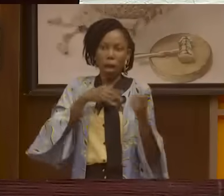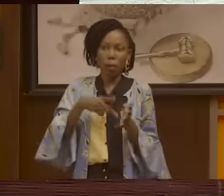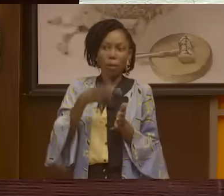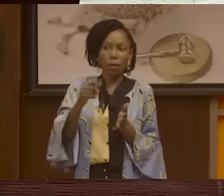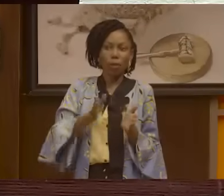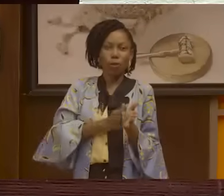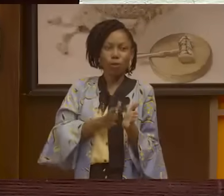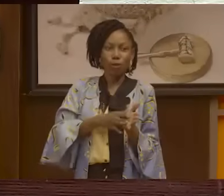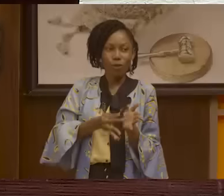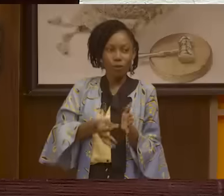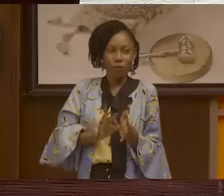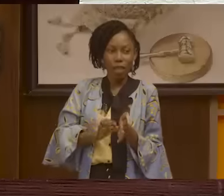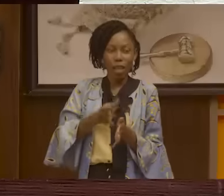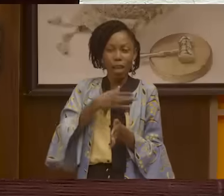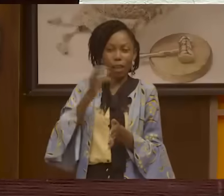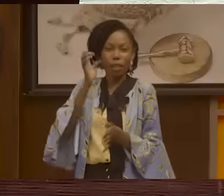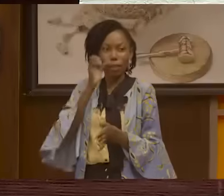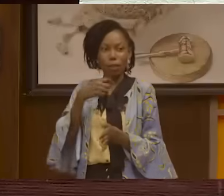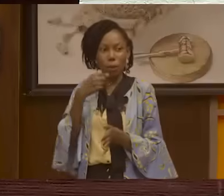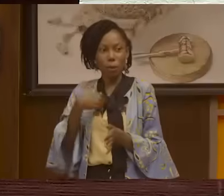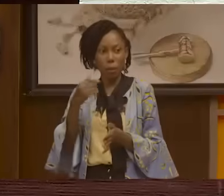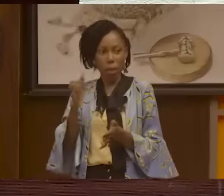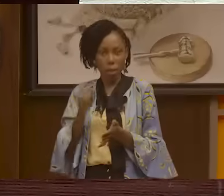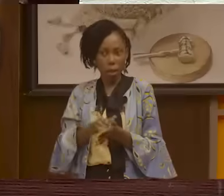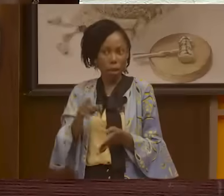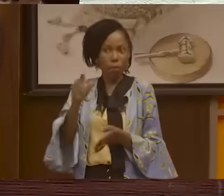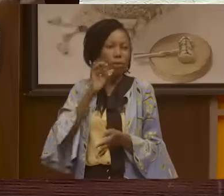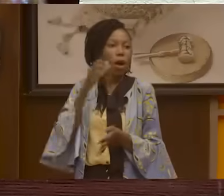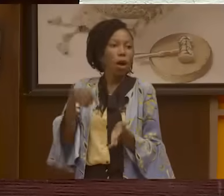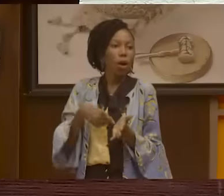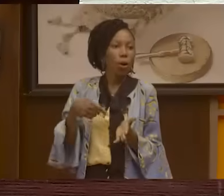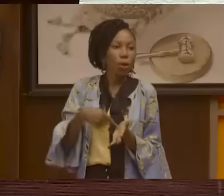fees. And she told me that she was owing.